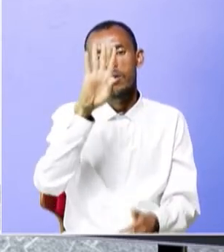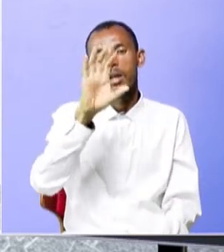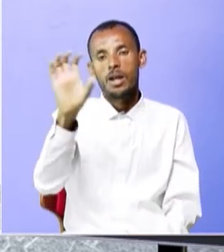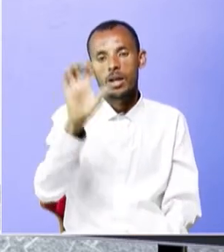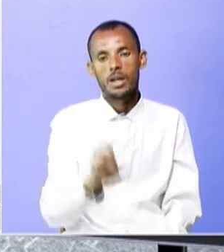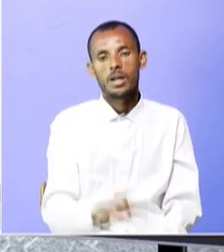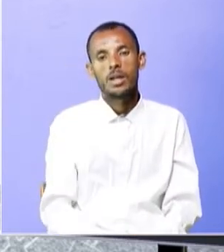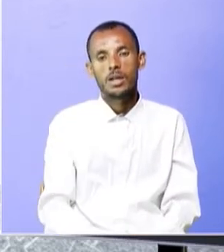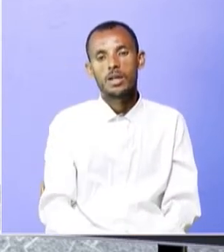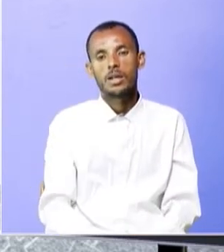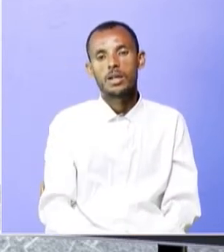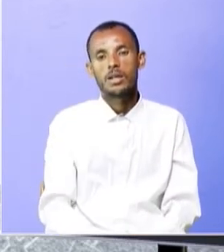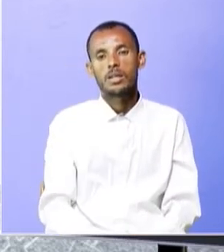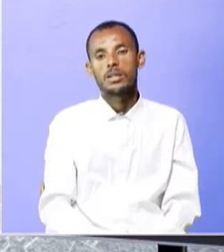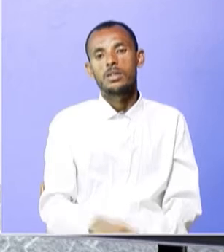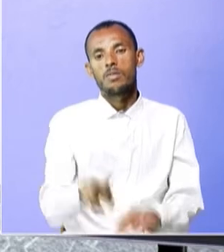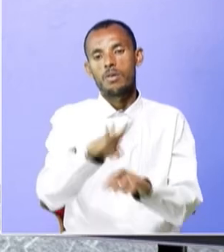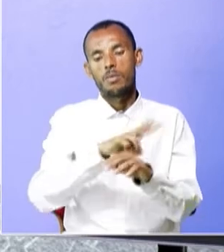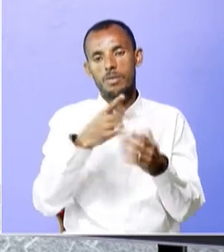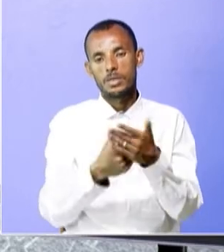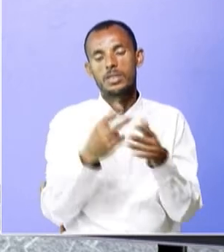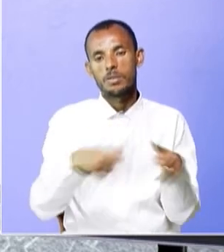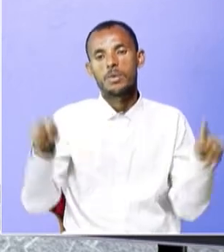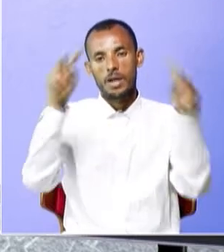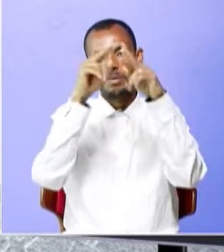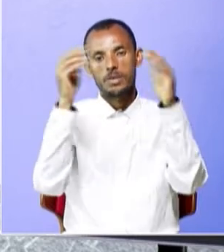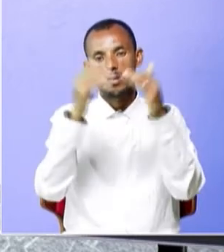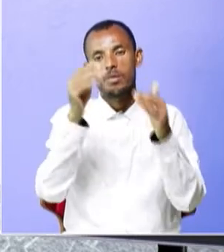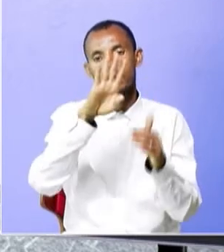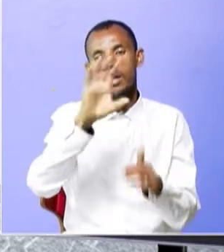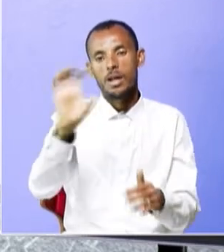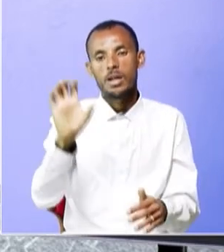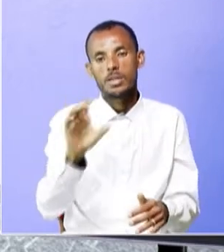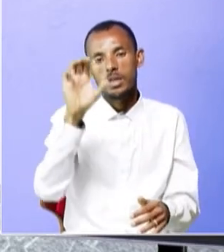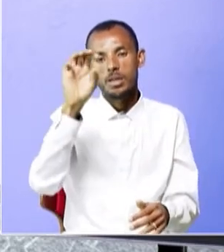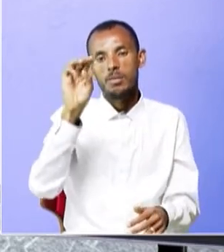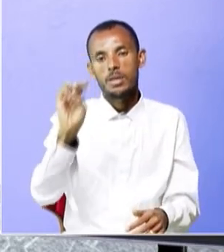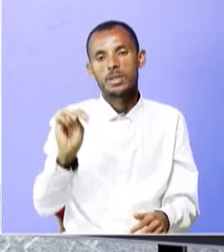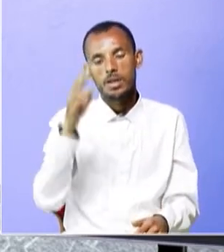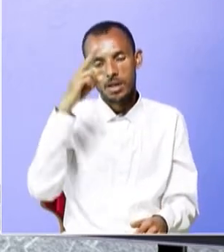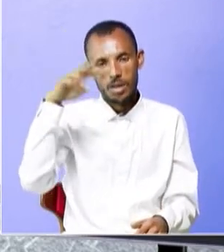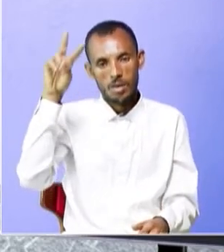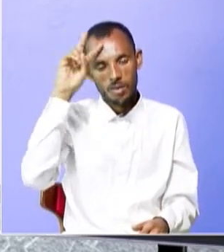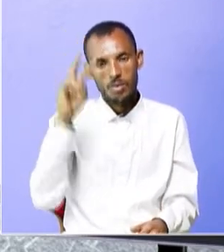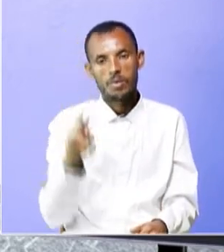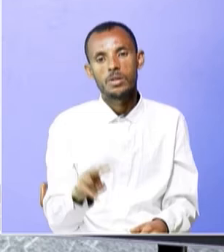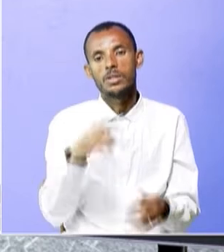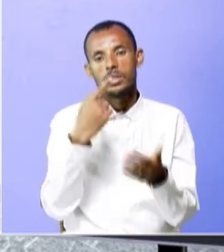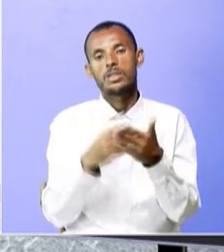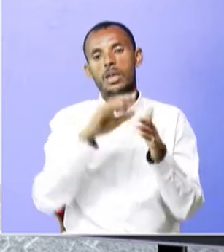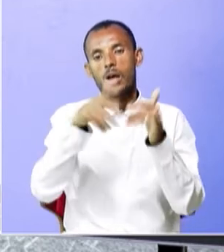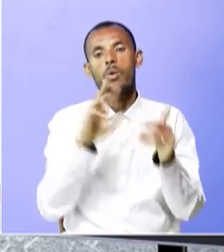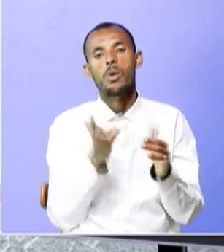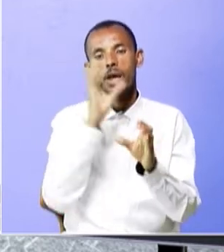400. Okay, so the volume of this pyramid becomes 400 centimeter cube. Okay, so this is how